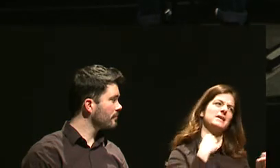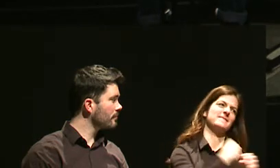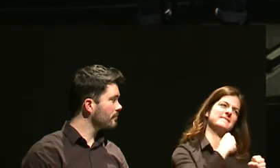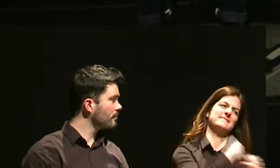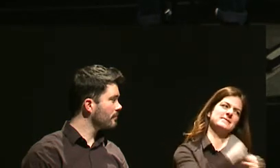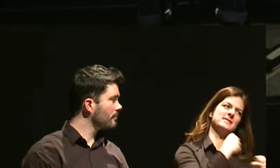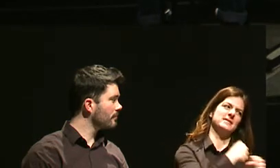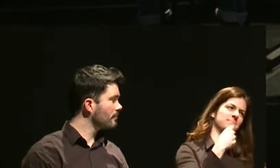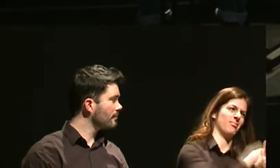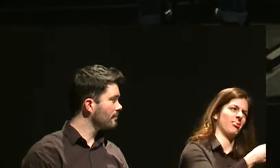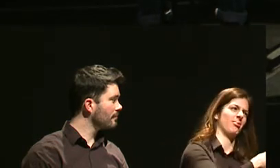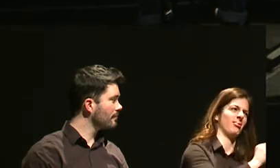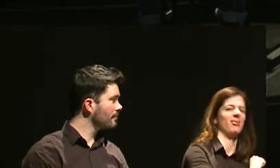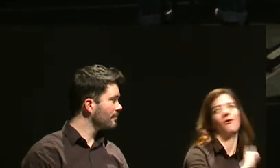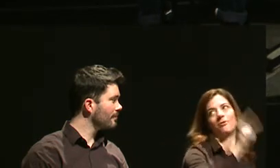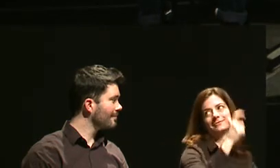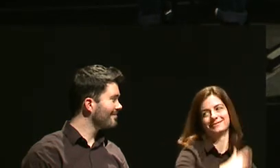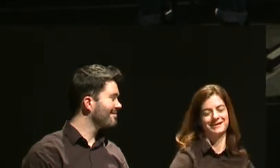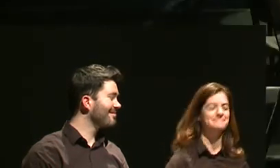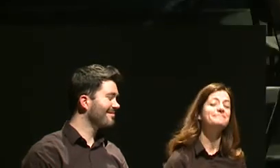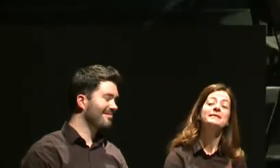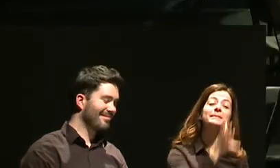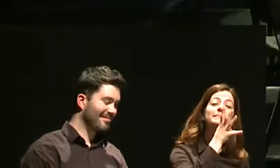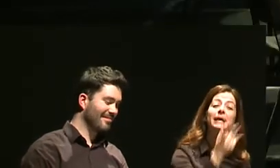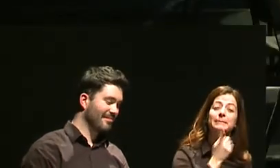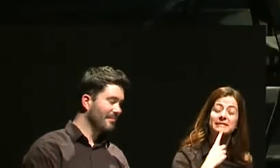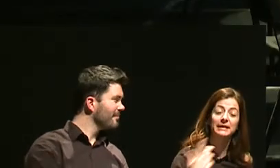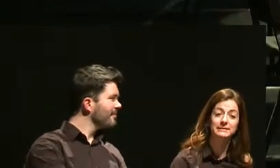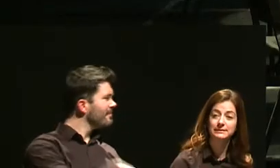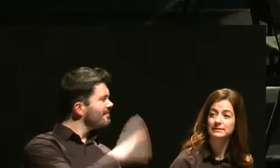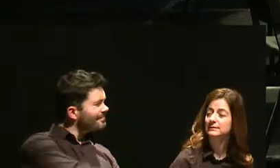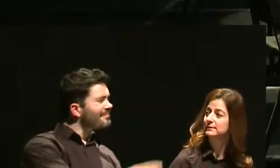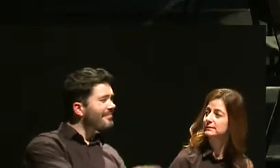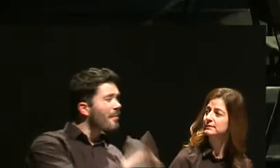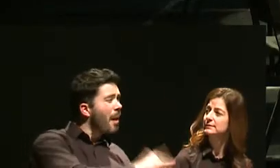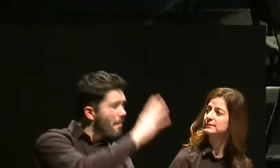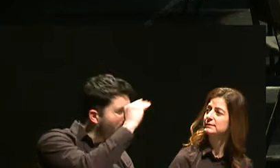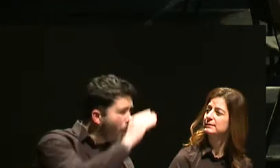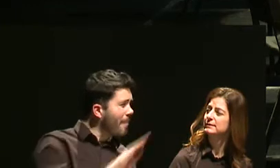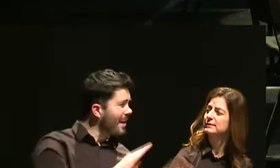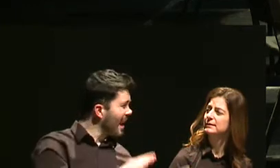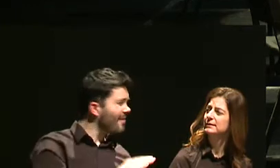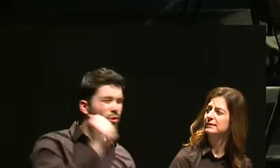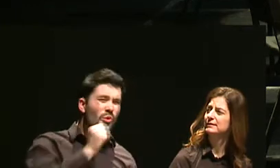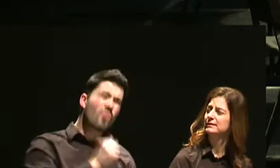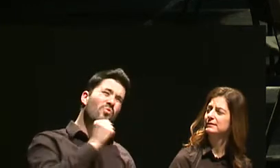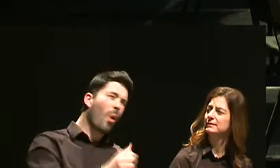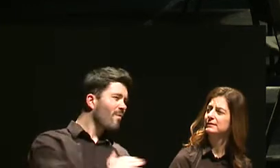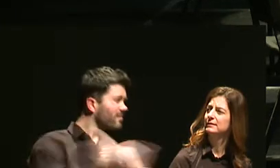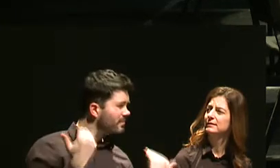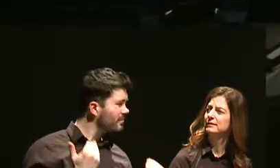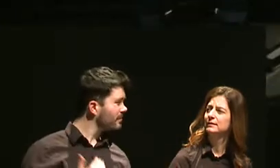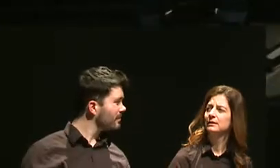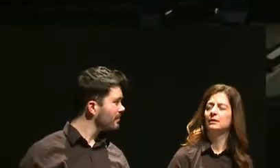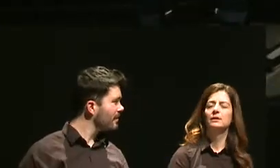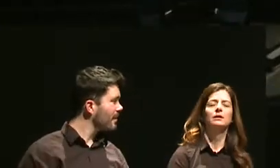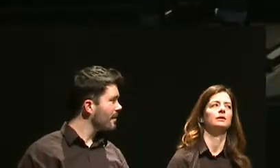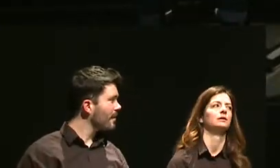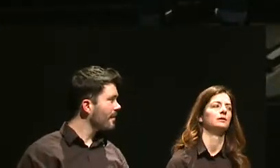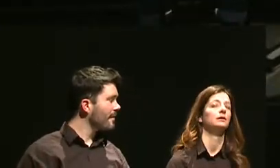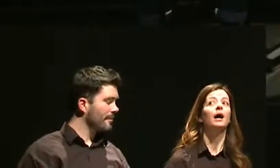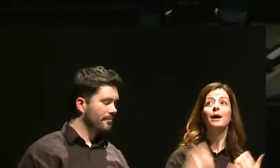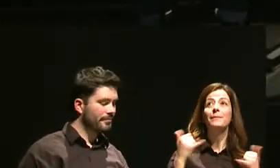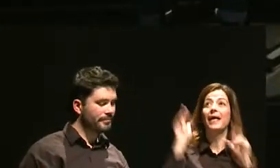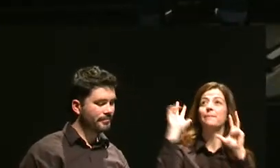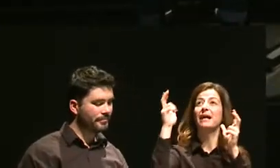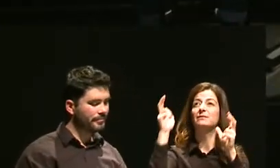time. My mom says, Maha, that's what boys do. Girls don't do that. When I want to play basketball, they